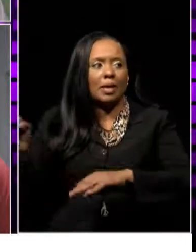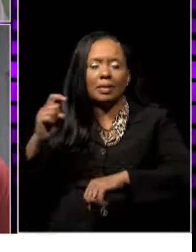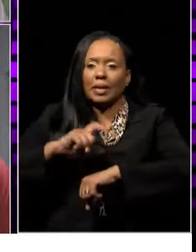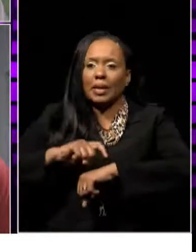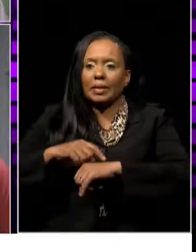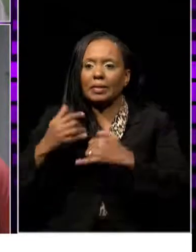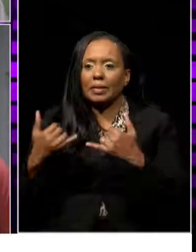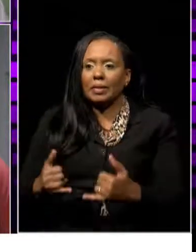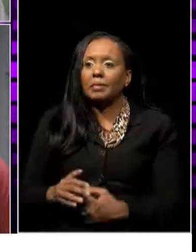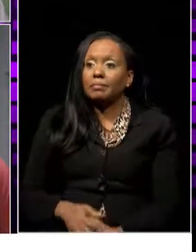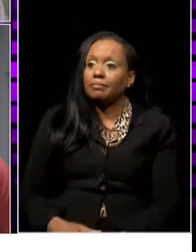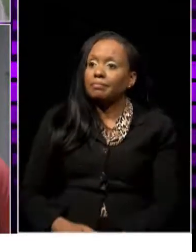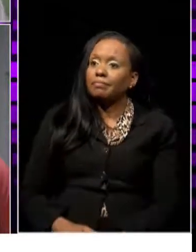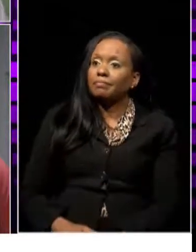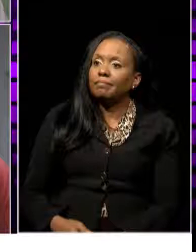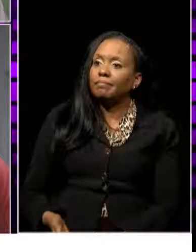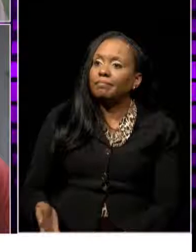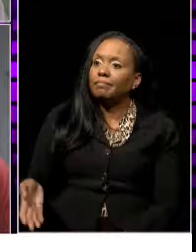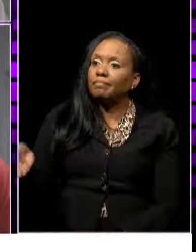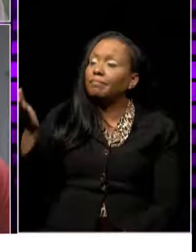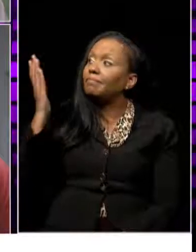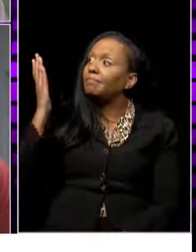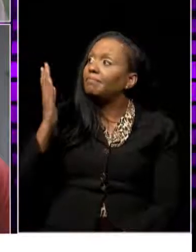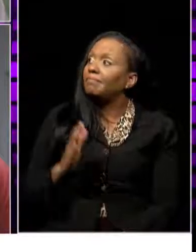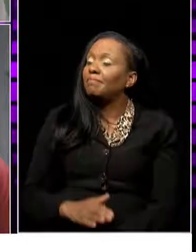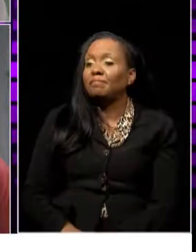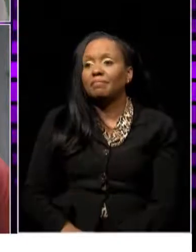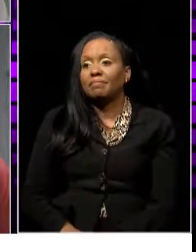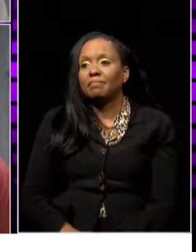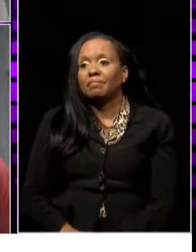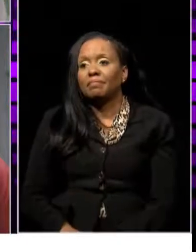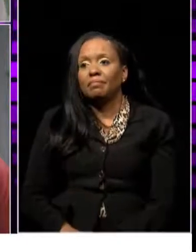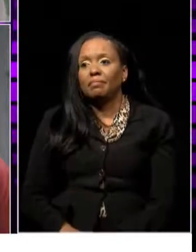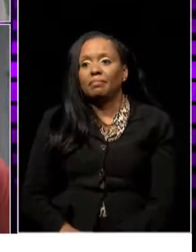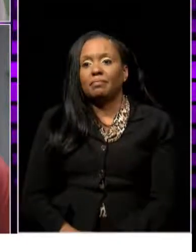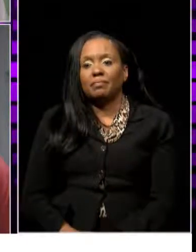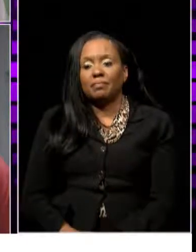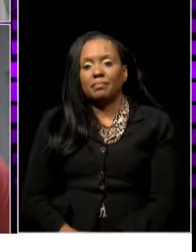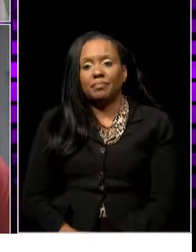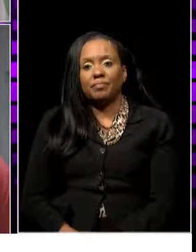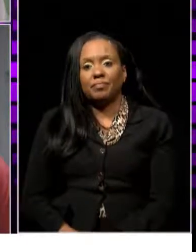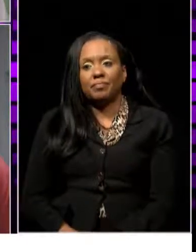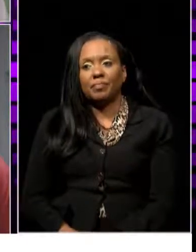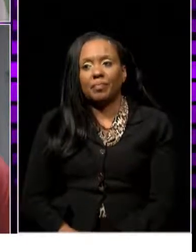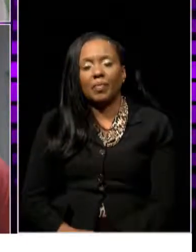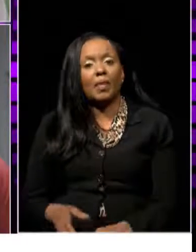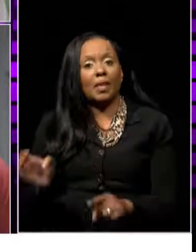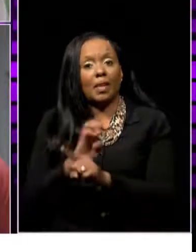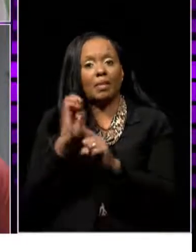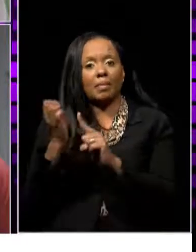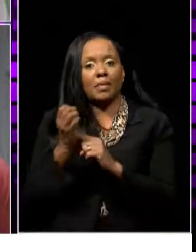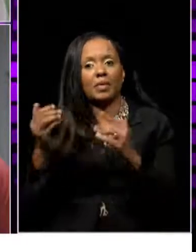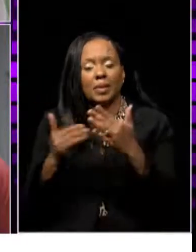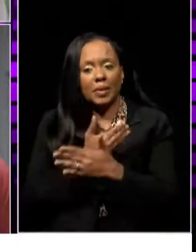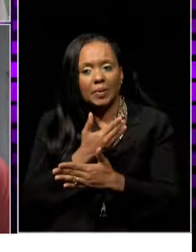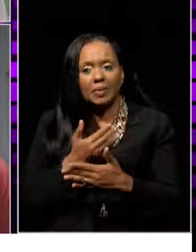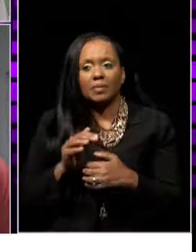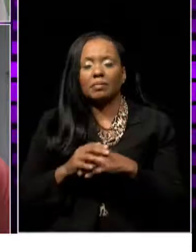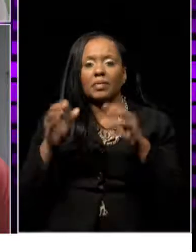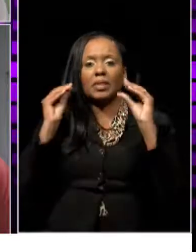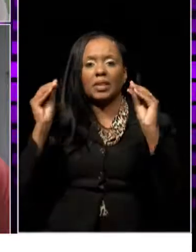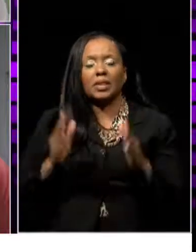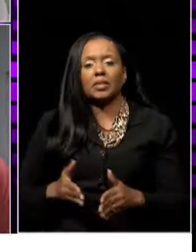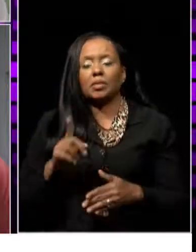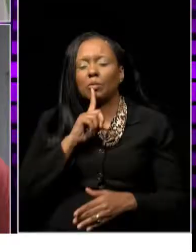time. So Mr. Richards? Okay, what I can say is that the environment is new and teachers are trying their